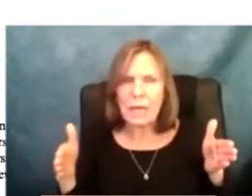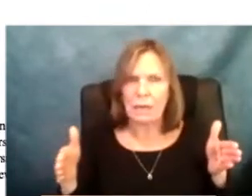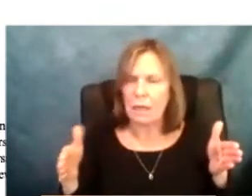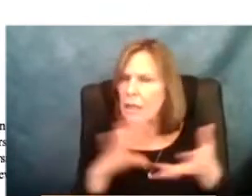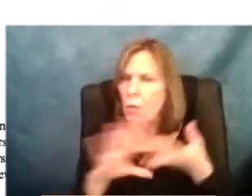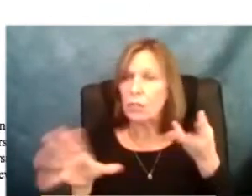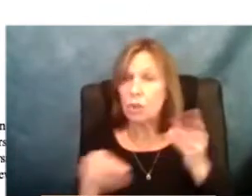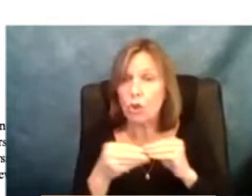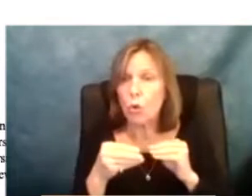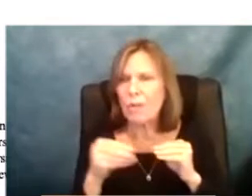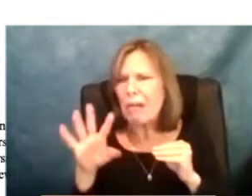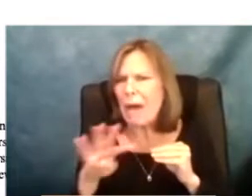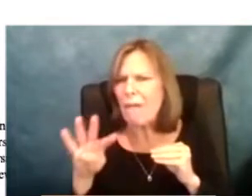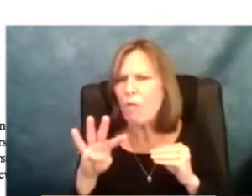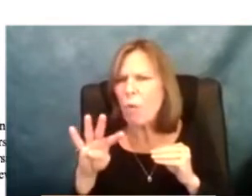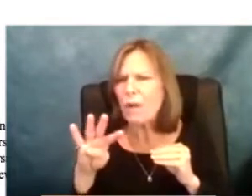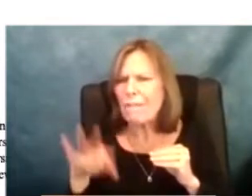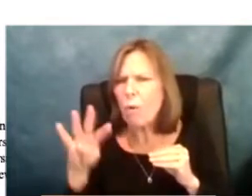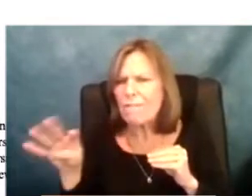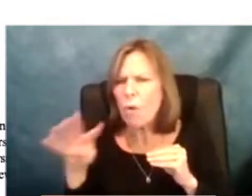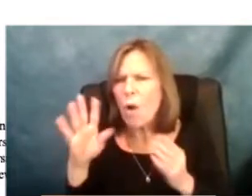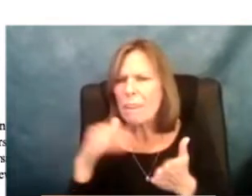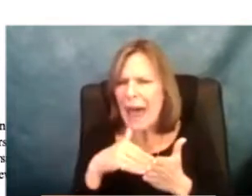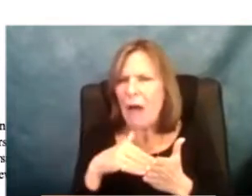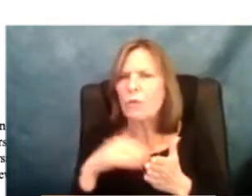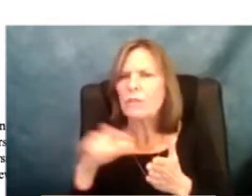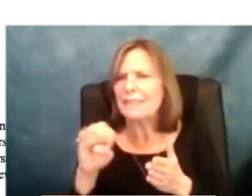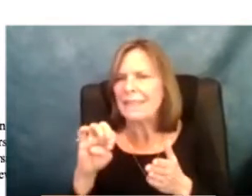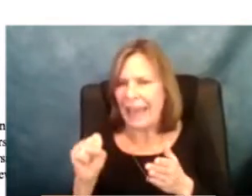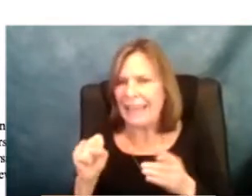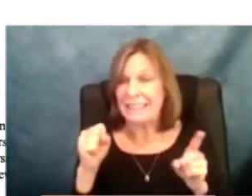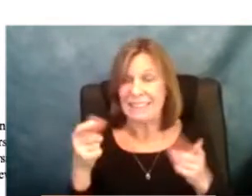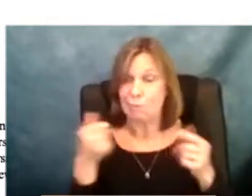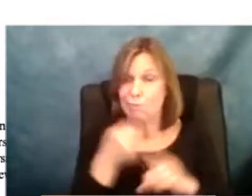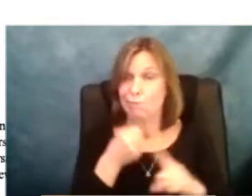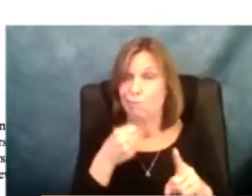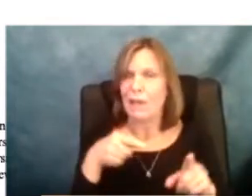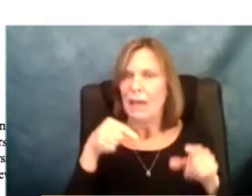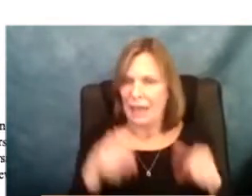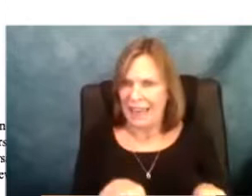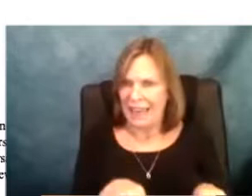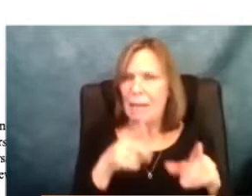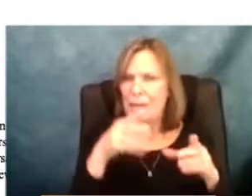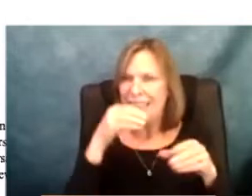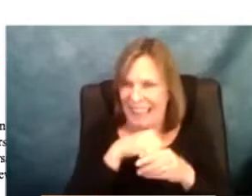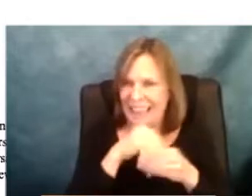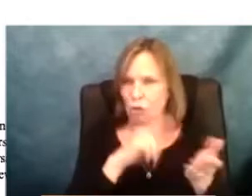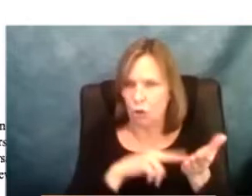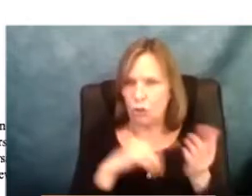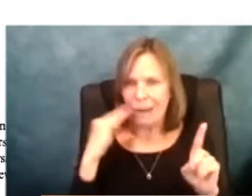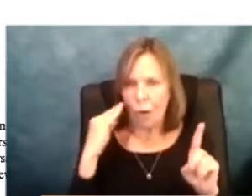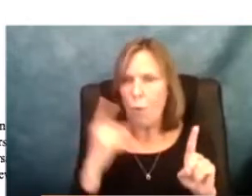total of about 44,000 cases reported in these nursing home facilities in New York since the start of the pandemic.